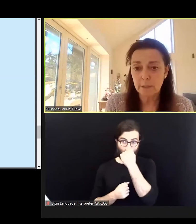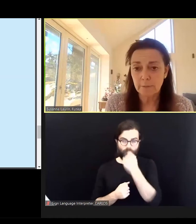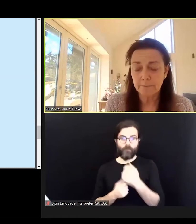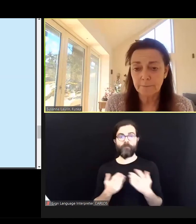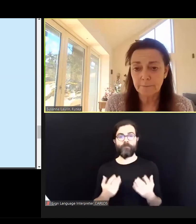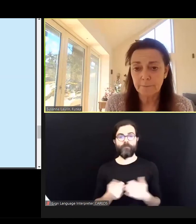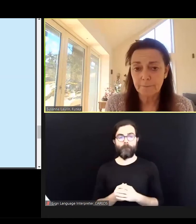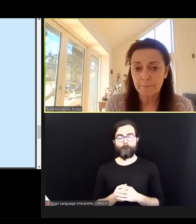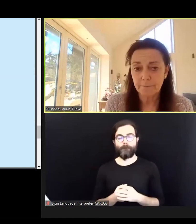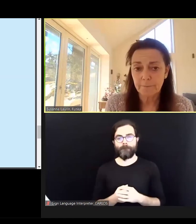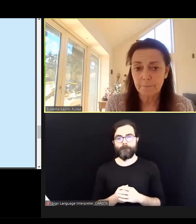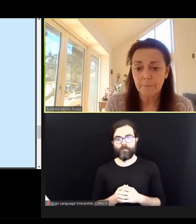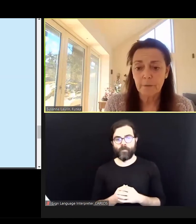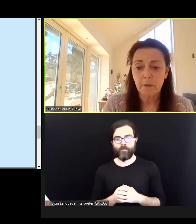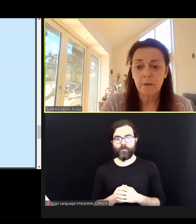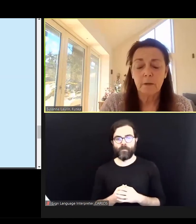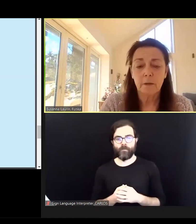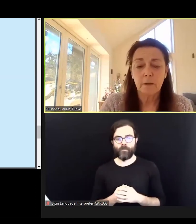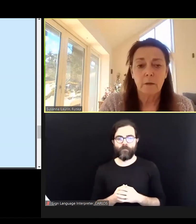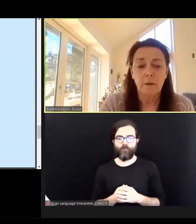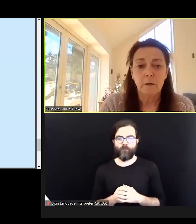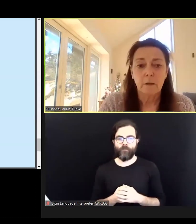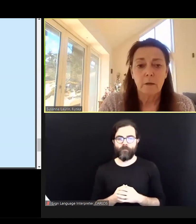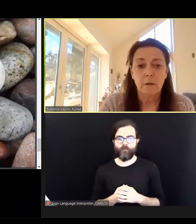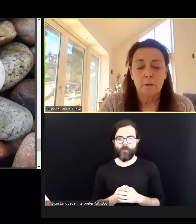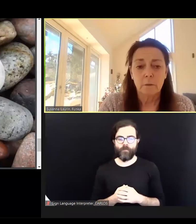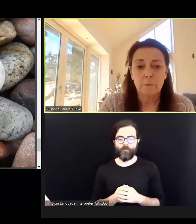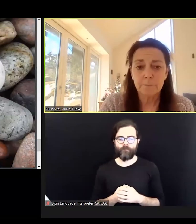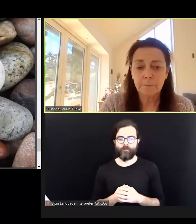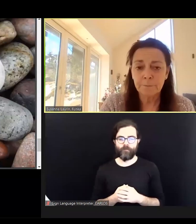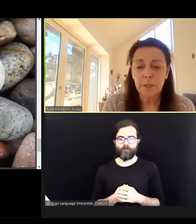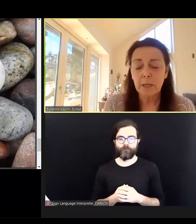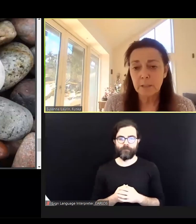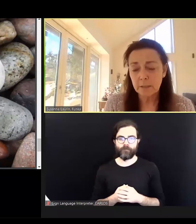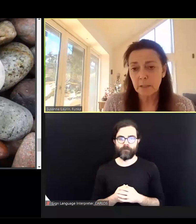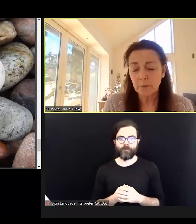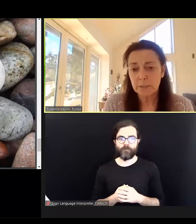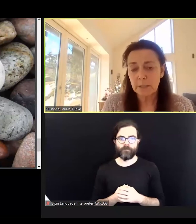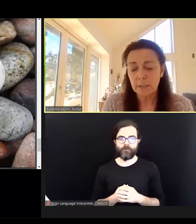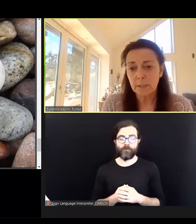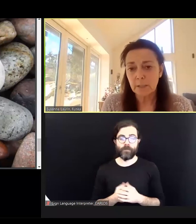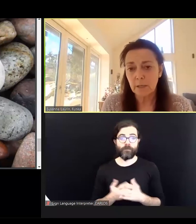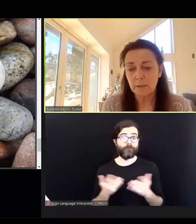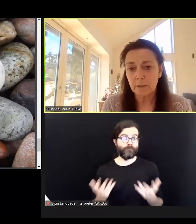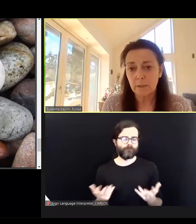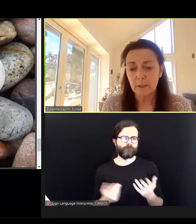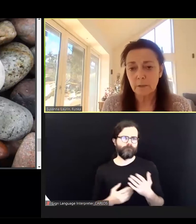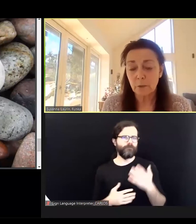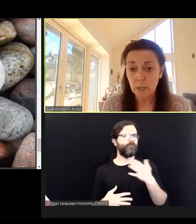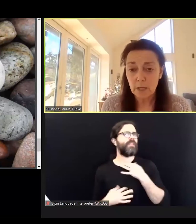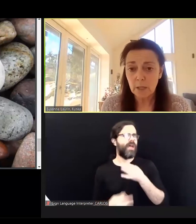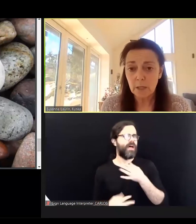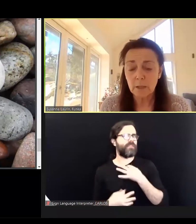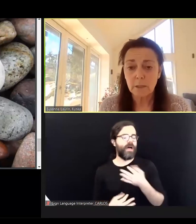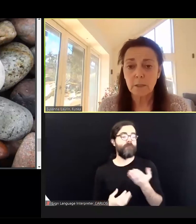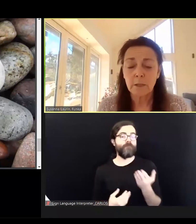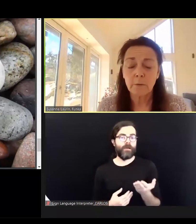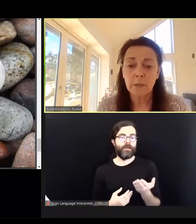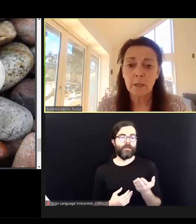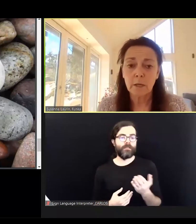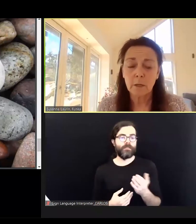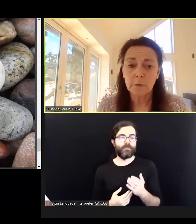know, standards are usually created from a kind of a bottom-up perspective. Either there are user organizations that